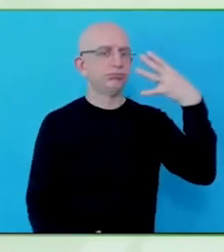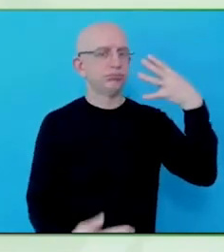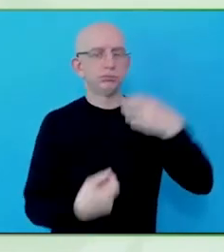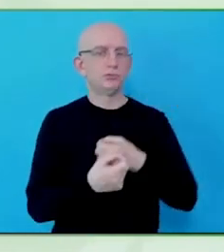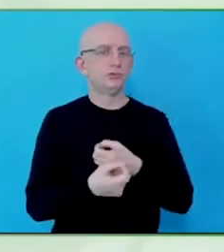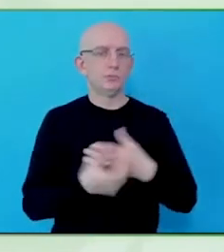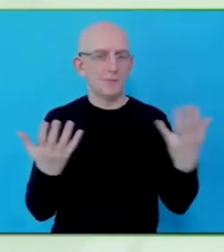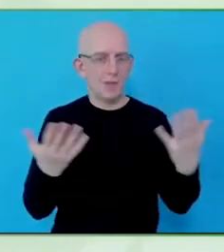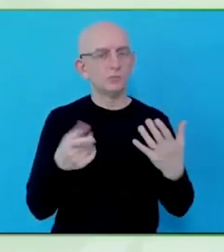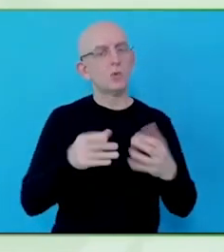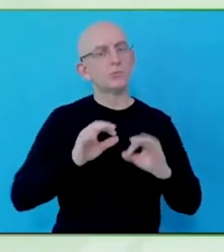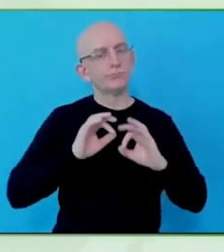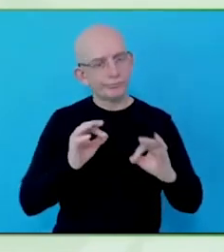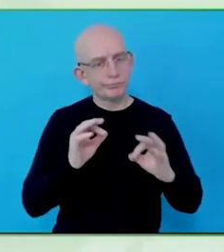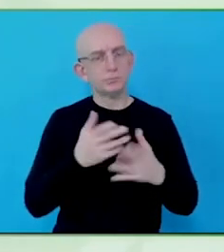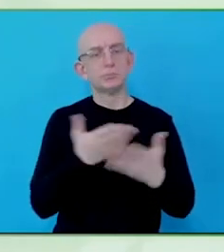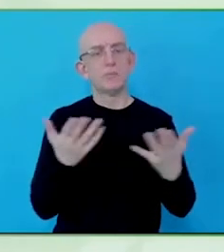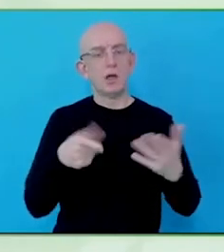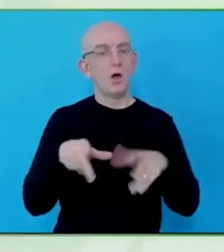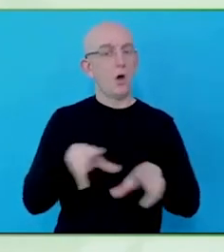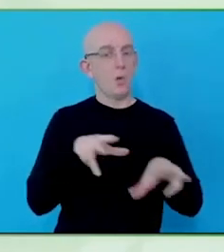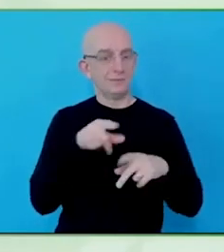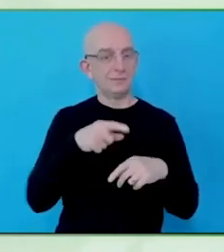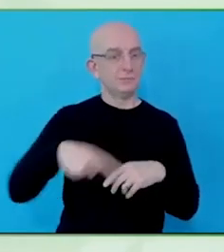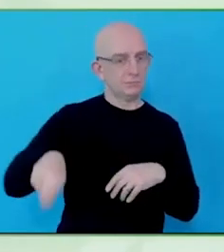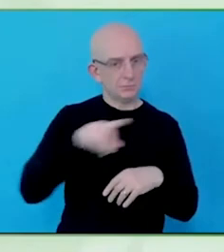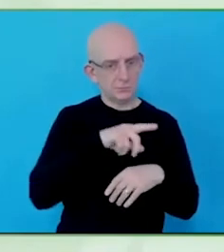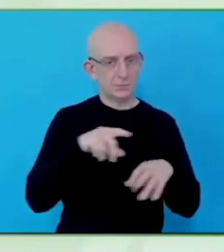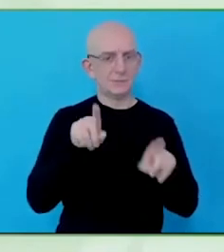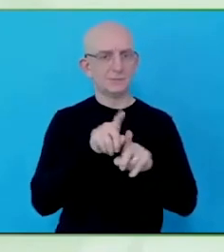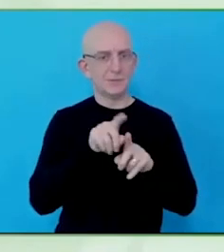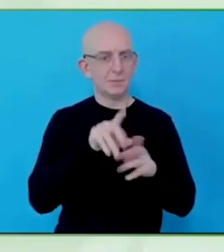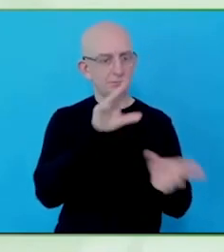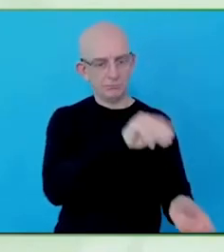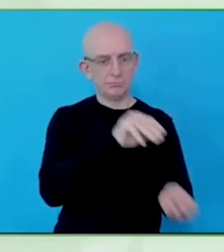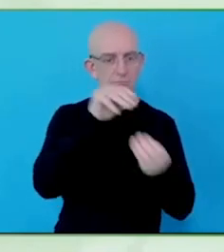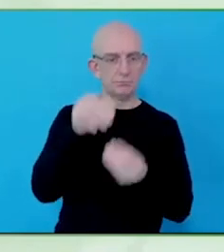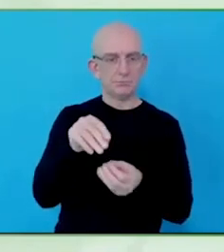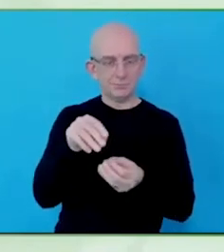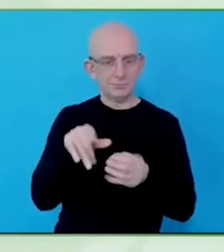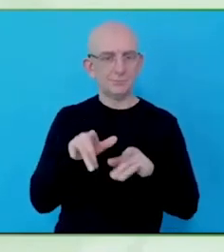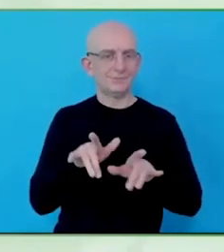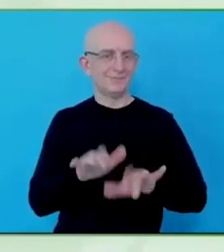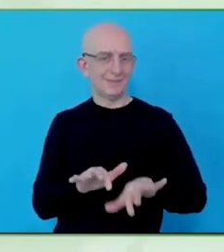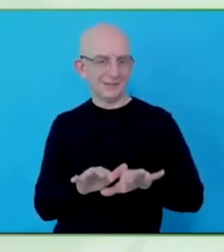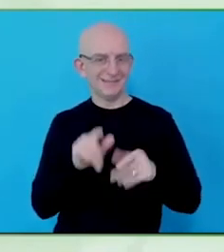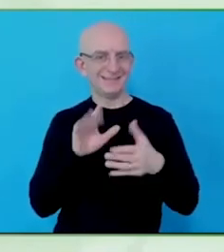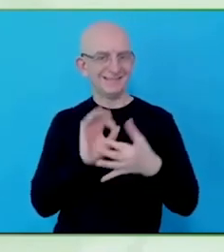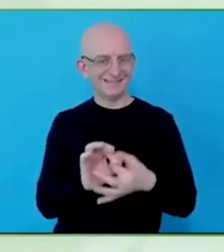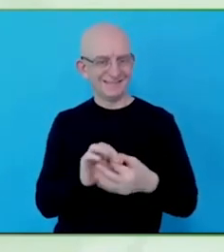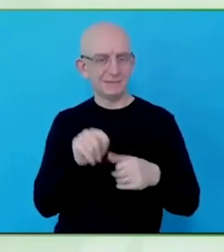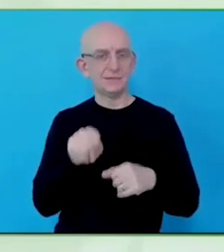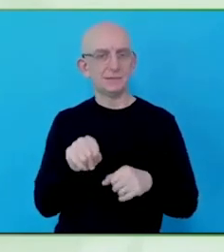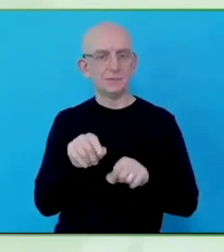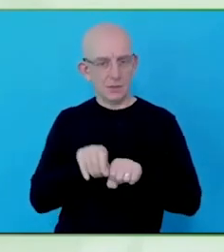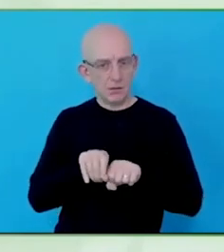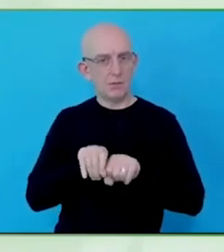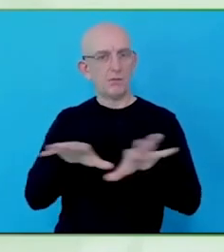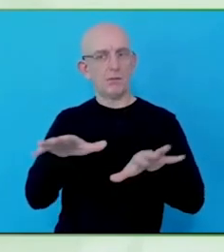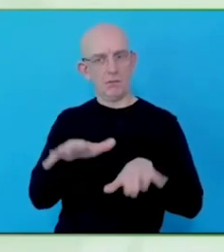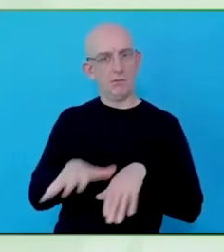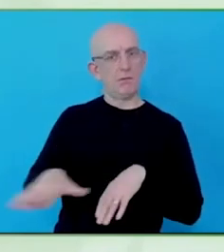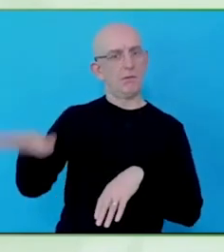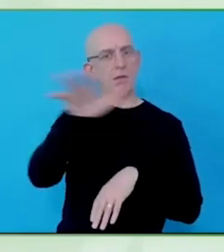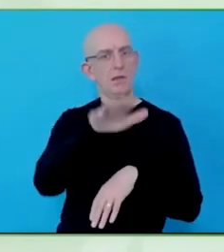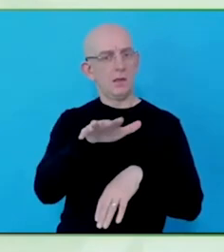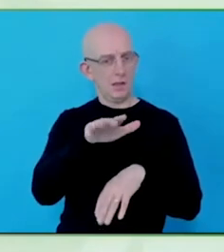at the same time purchase the knowledge and training that you'll need to bring your teams up to speed, and a regular management cadence